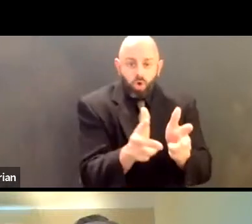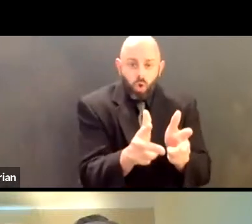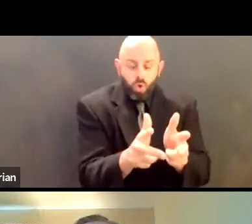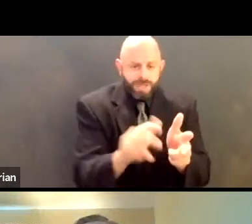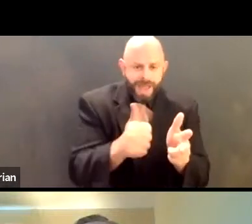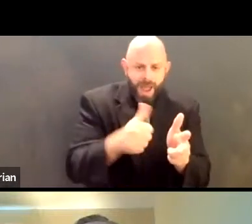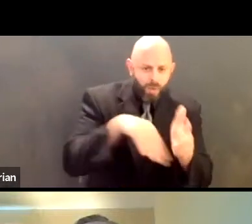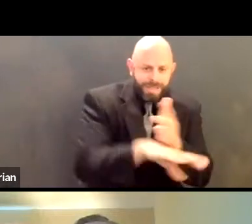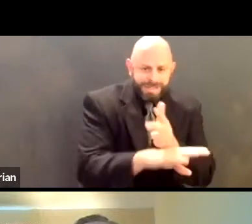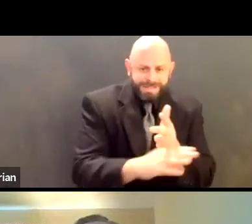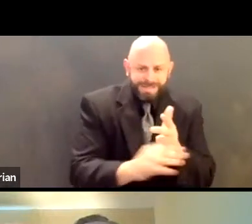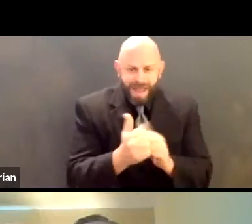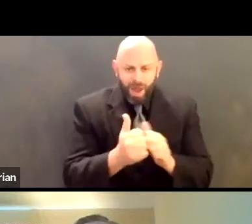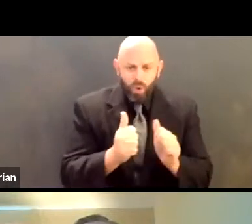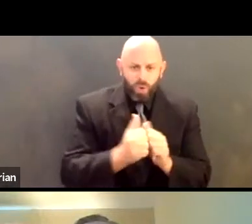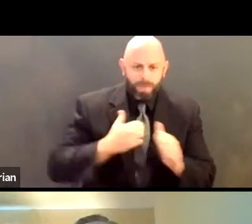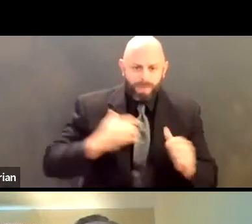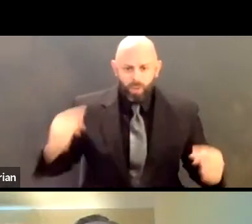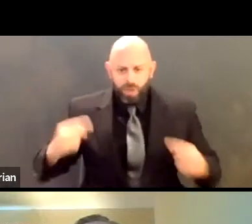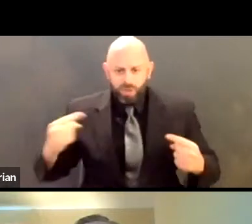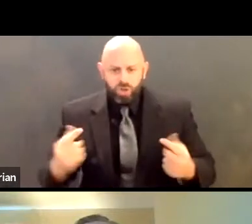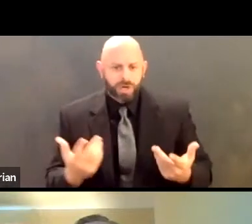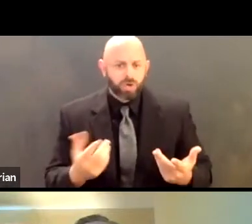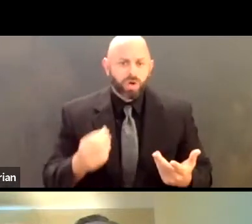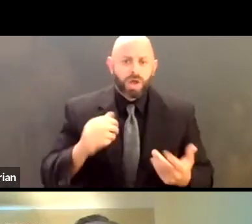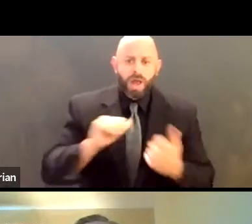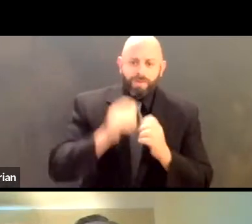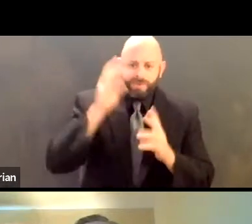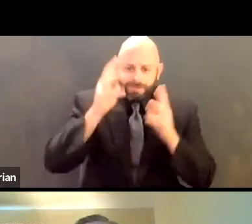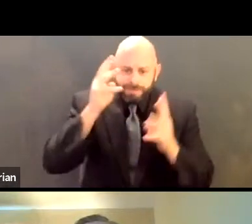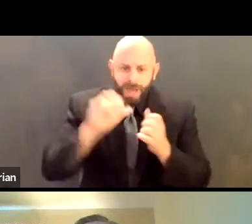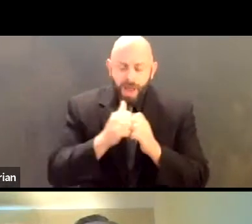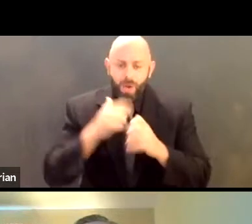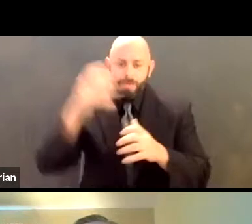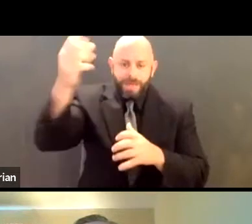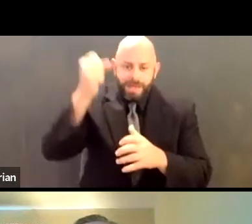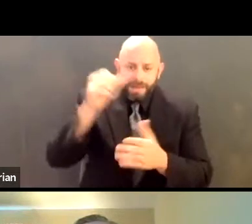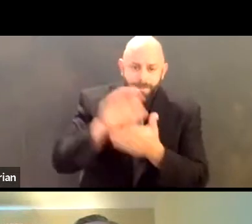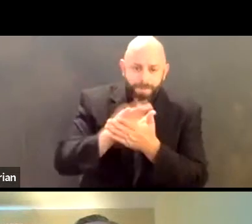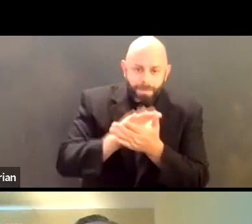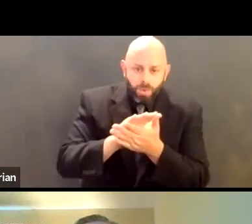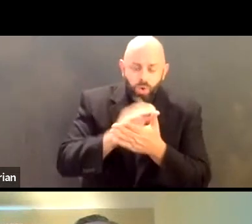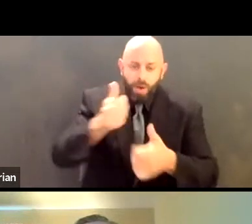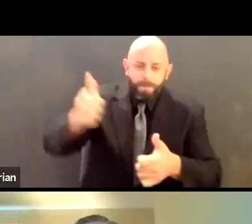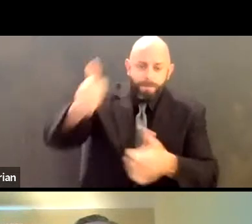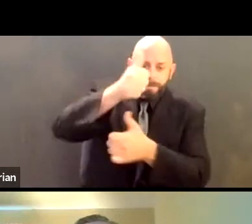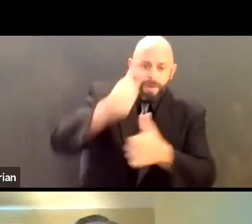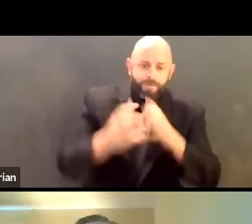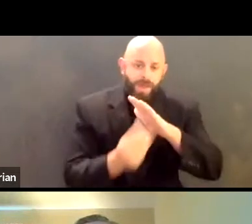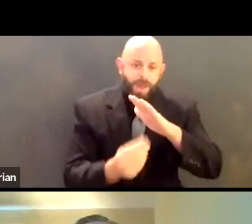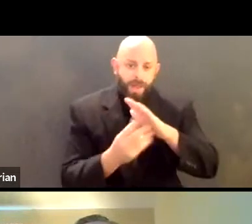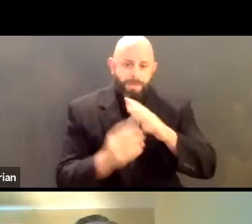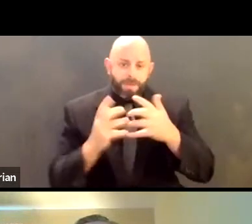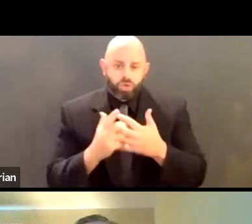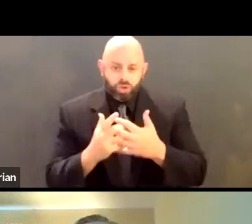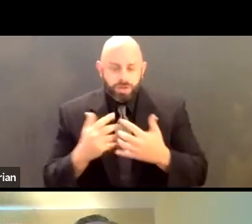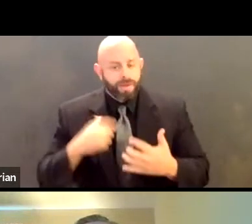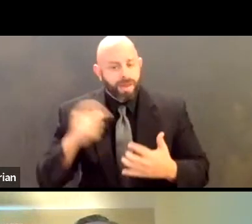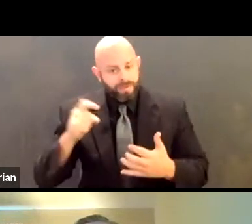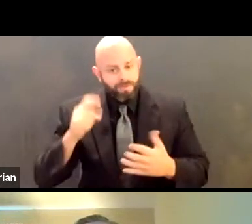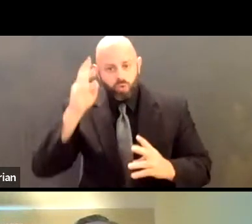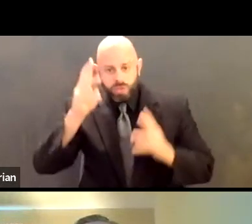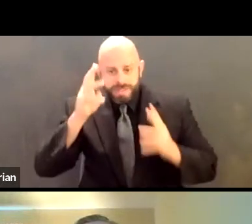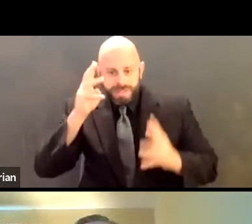going to reach the paper above the copier. I got to be creative all the time. And so the idea that you can't